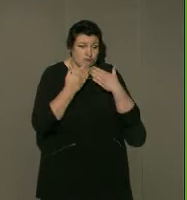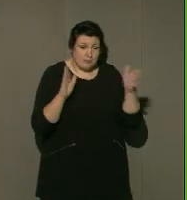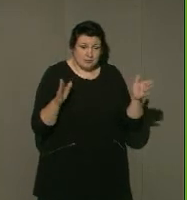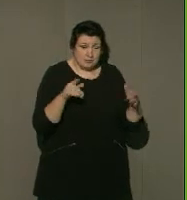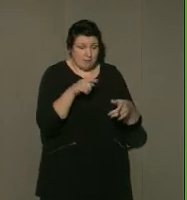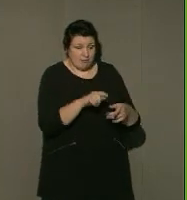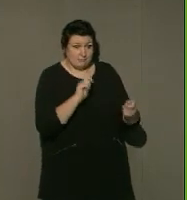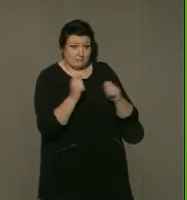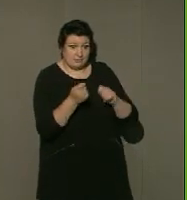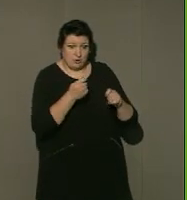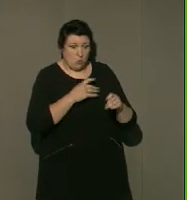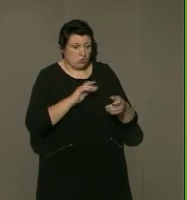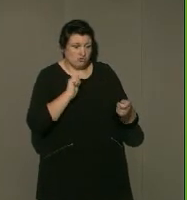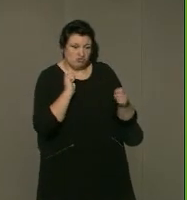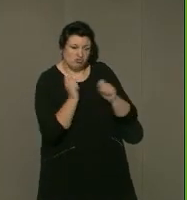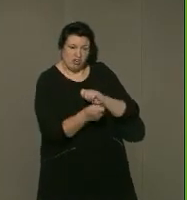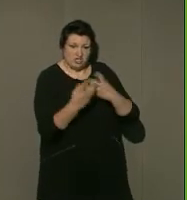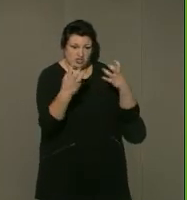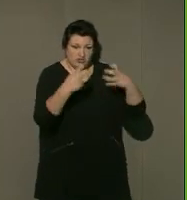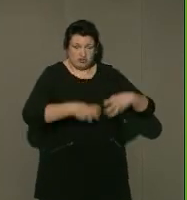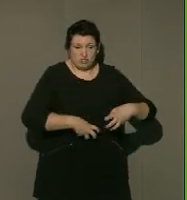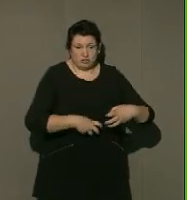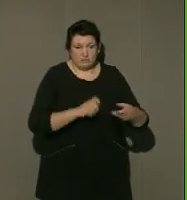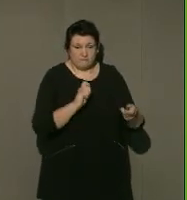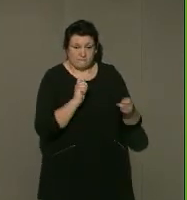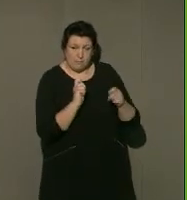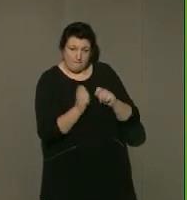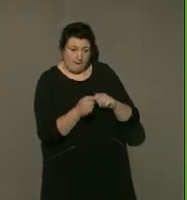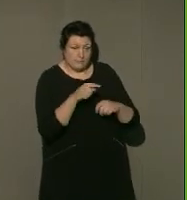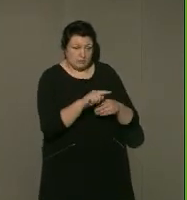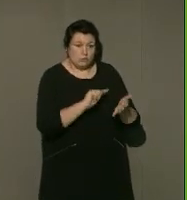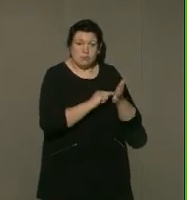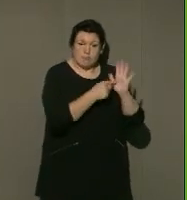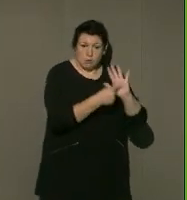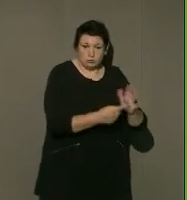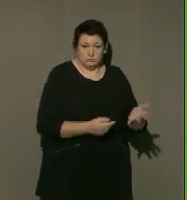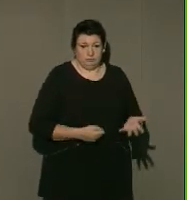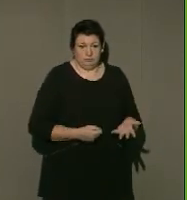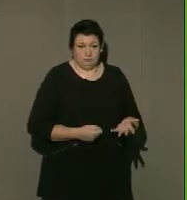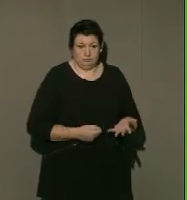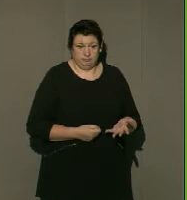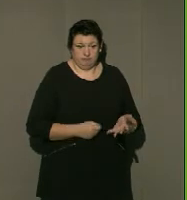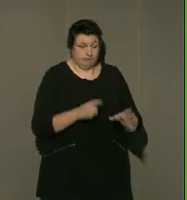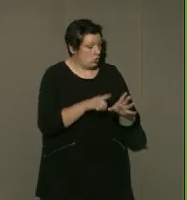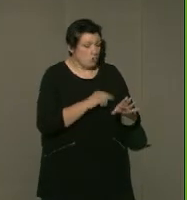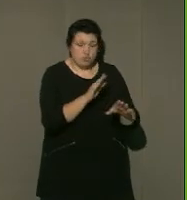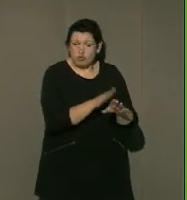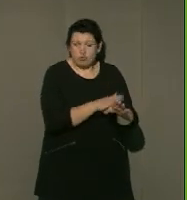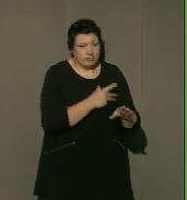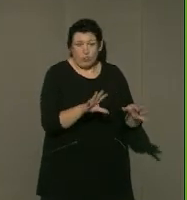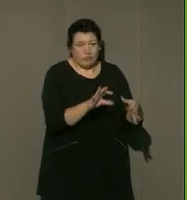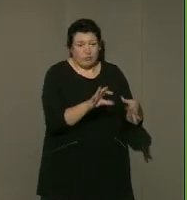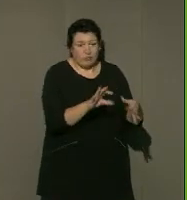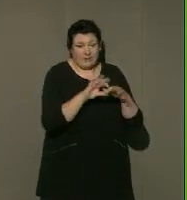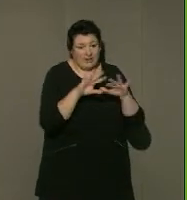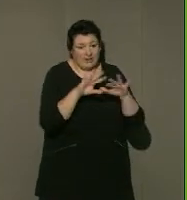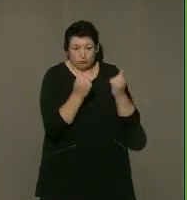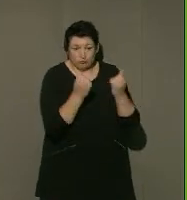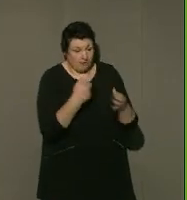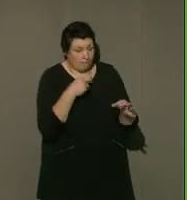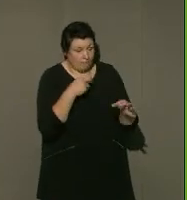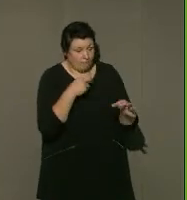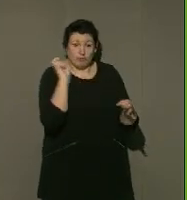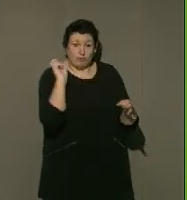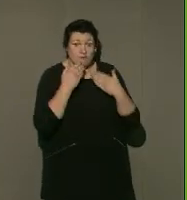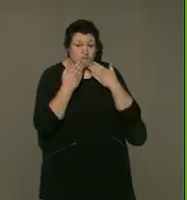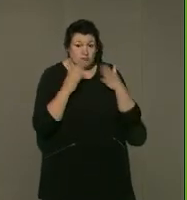to subvert the result through an amendment to this motion. The Young Greens are not an affiliated group, and to remove our representation